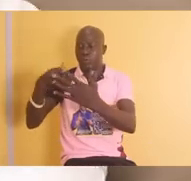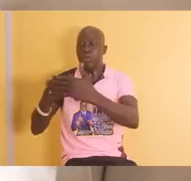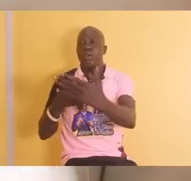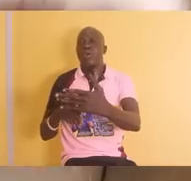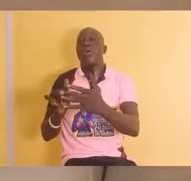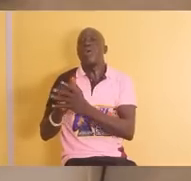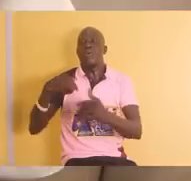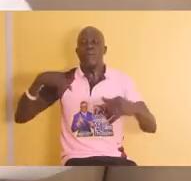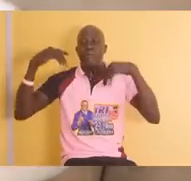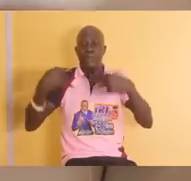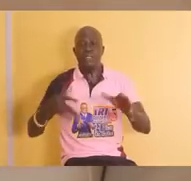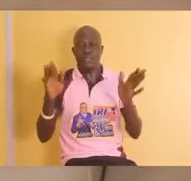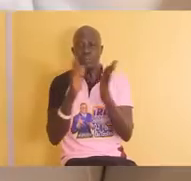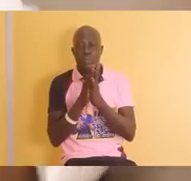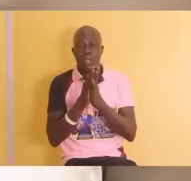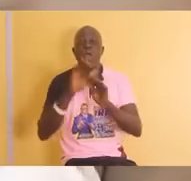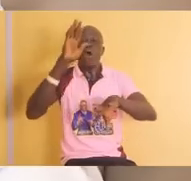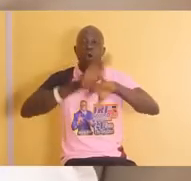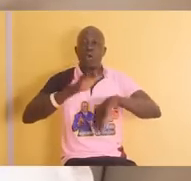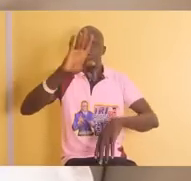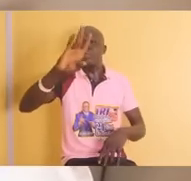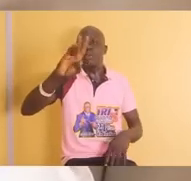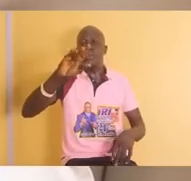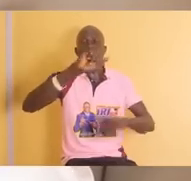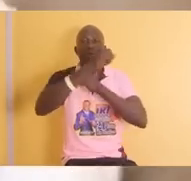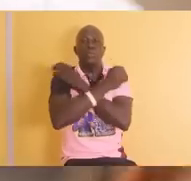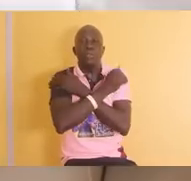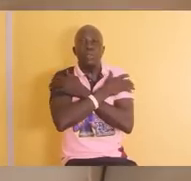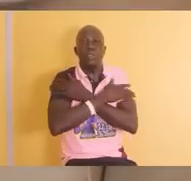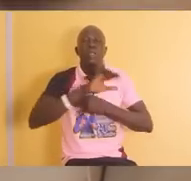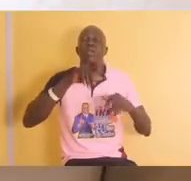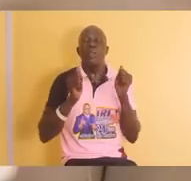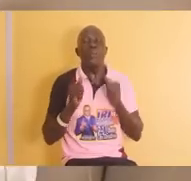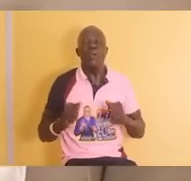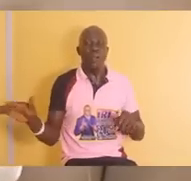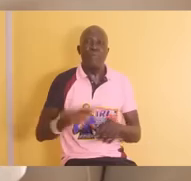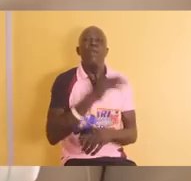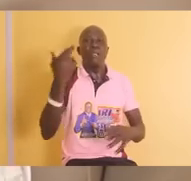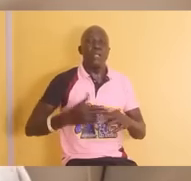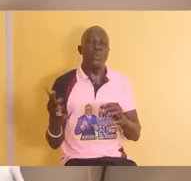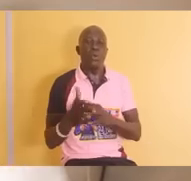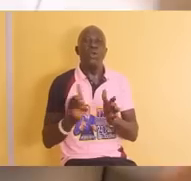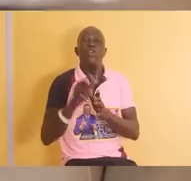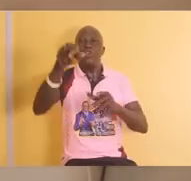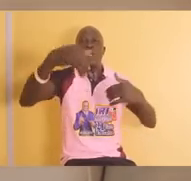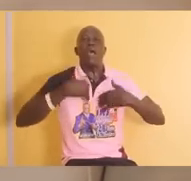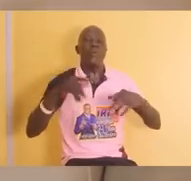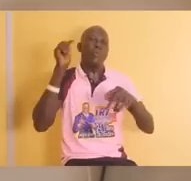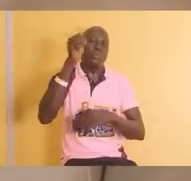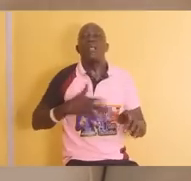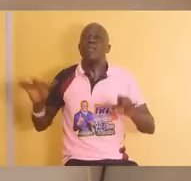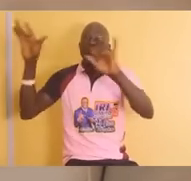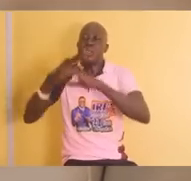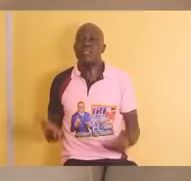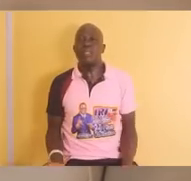de. Daddy e fa de. Daddy e fa de. E wo. E pariwo ni Oluwa ya no gbaye